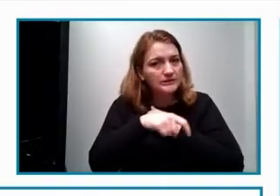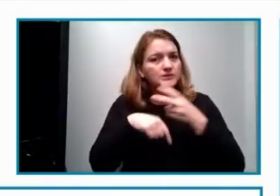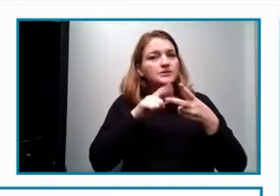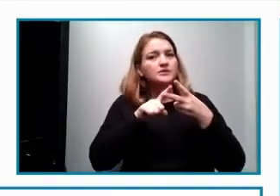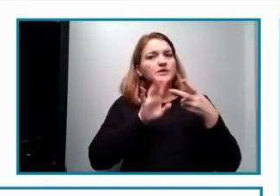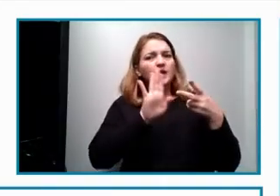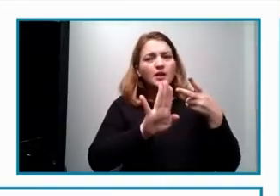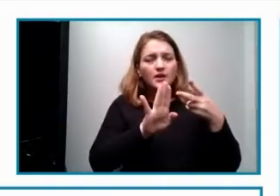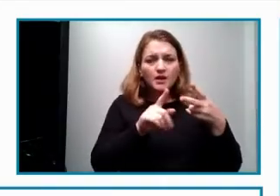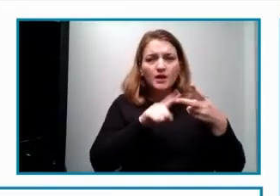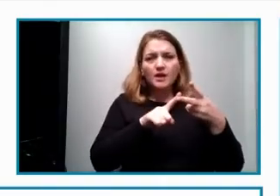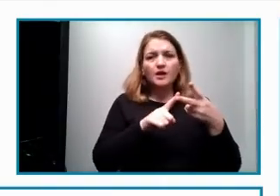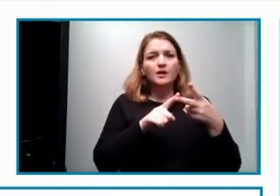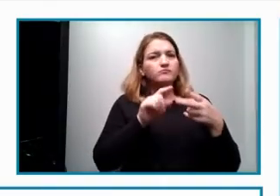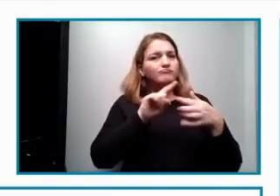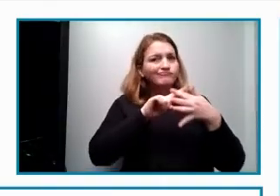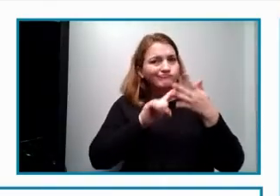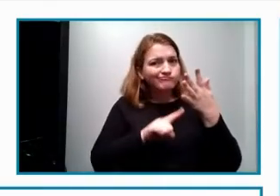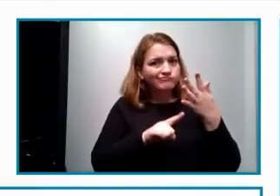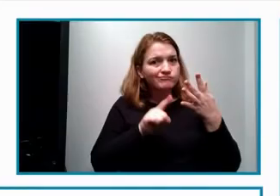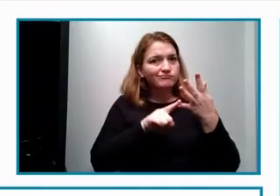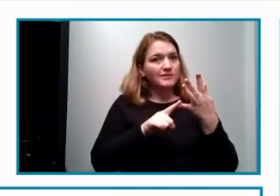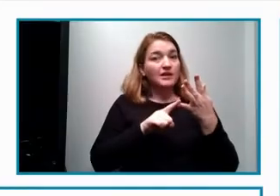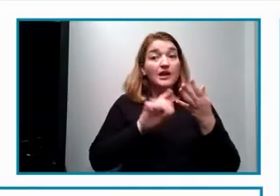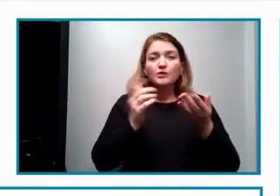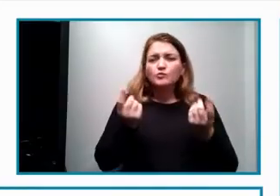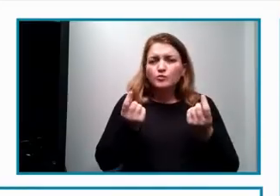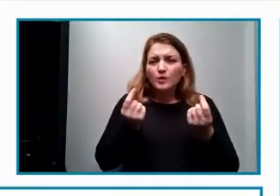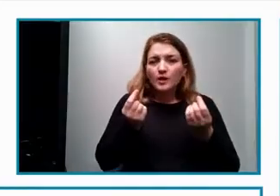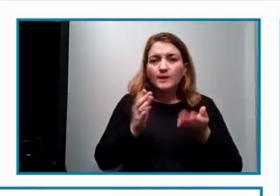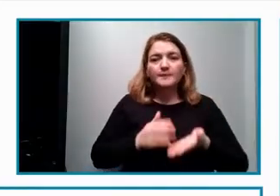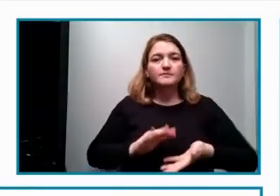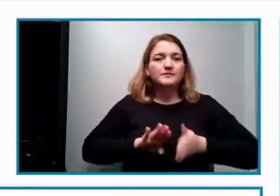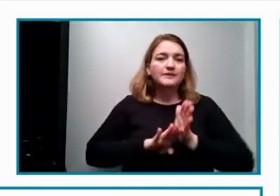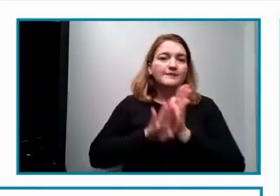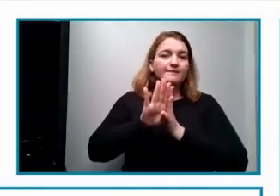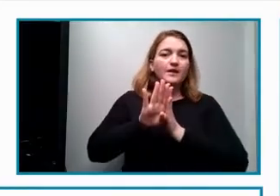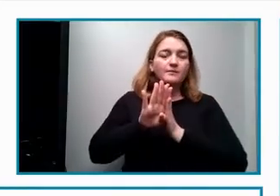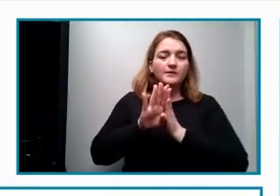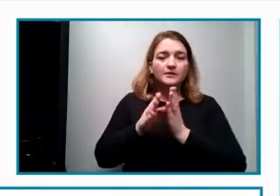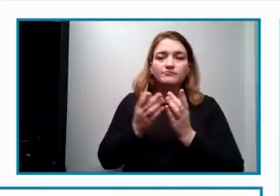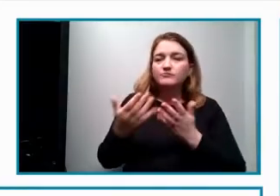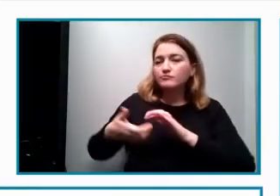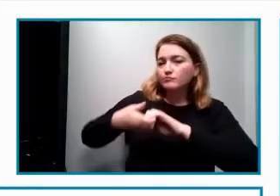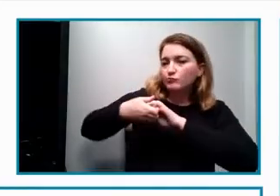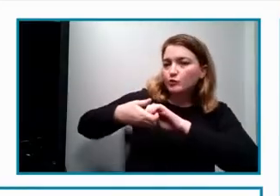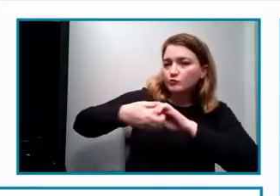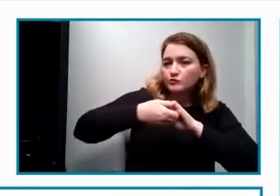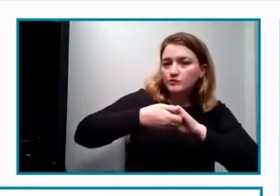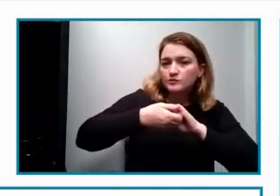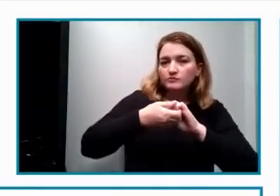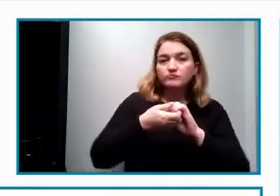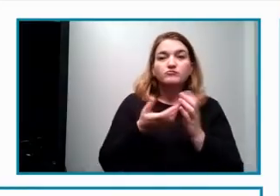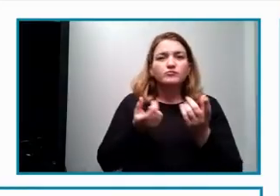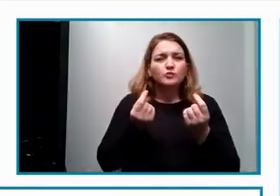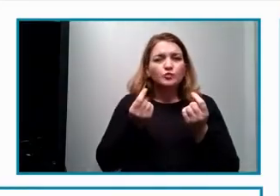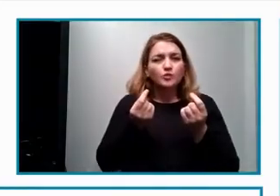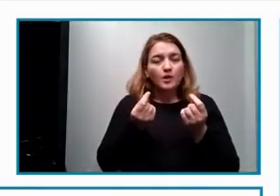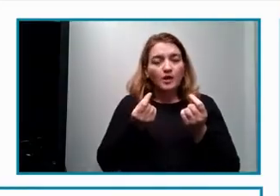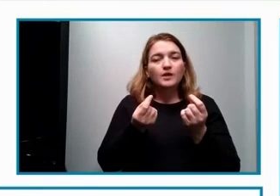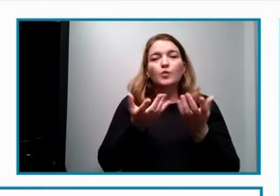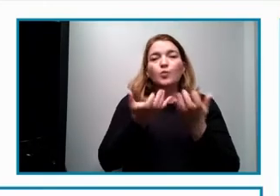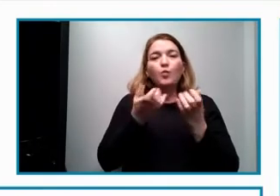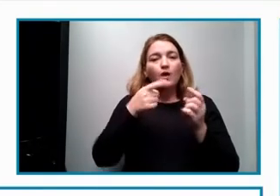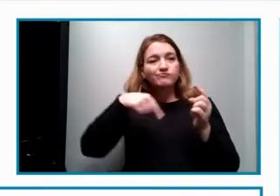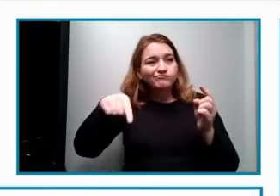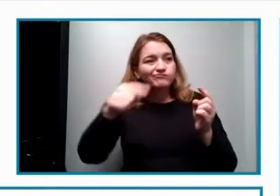monitoring and evaluation, and building partnerships. And increase the value of the arts among non-arts partners through